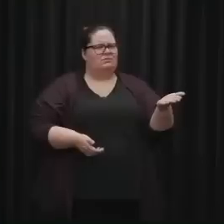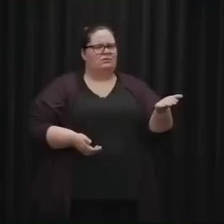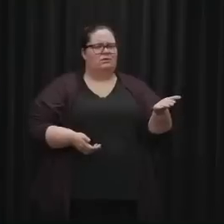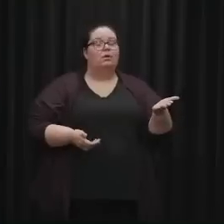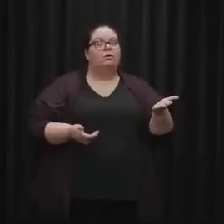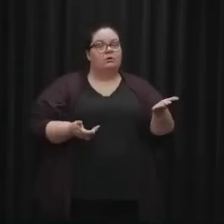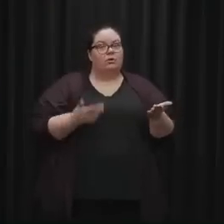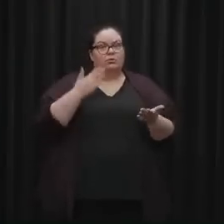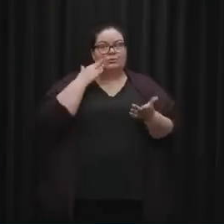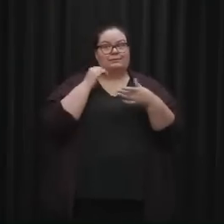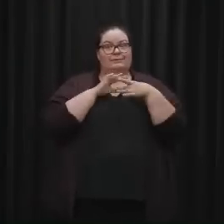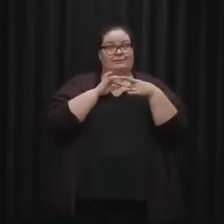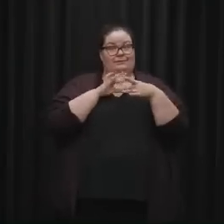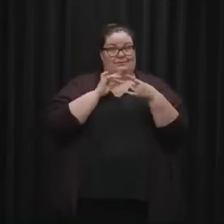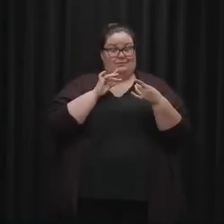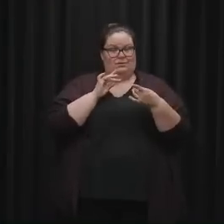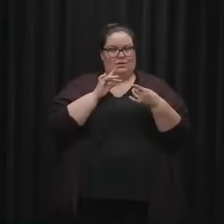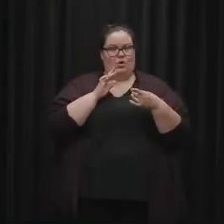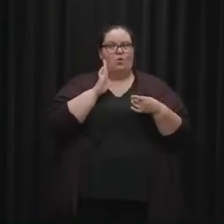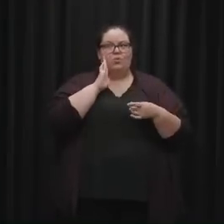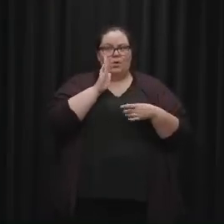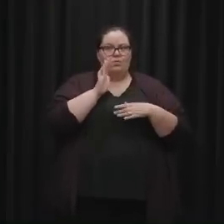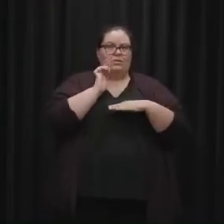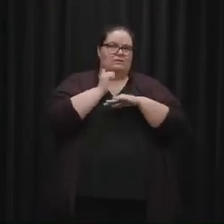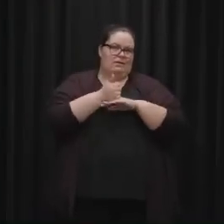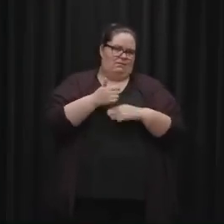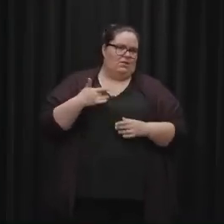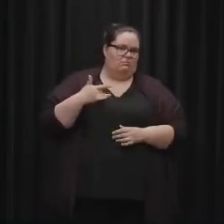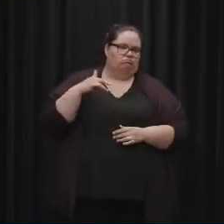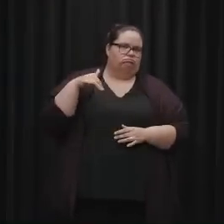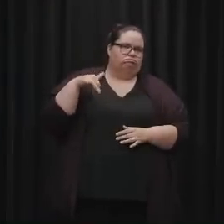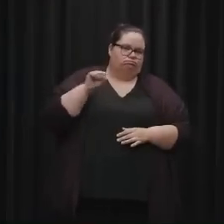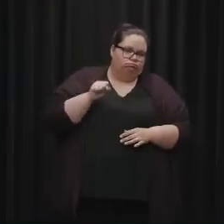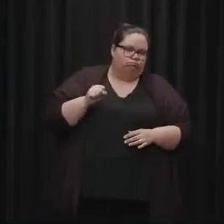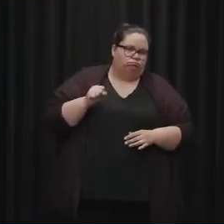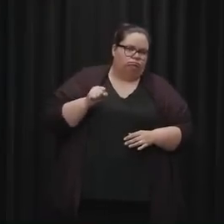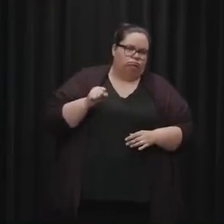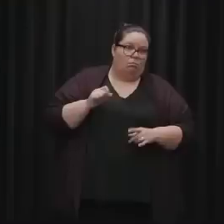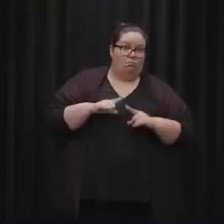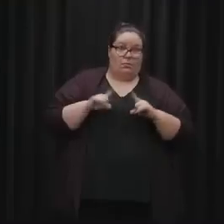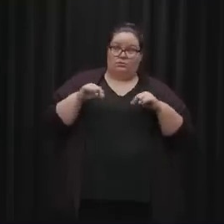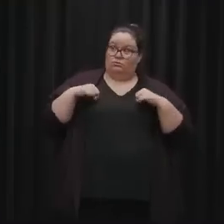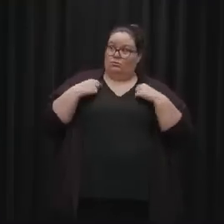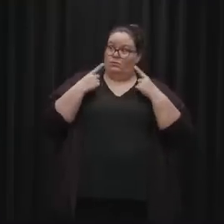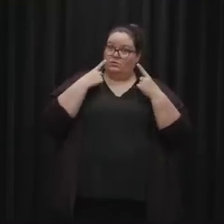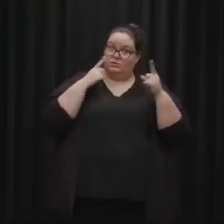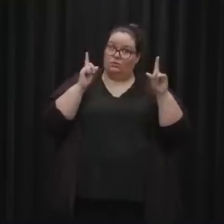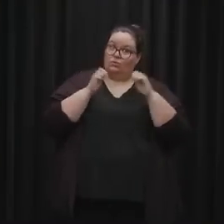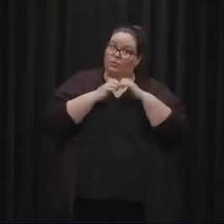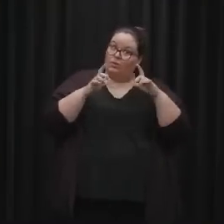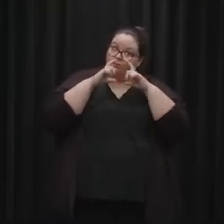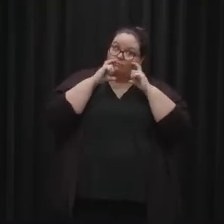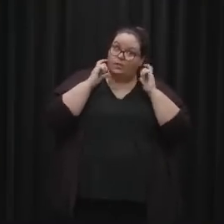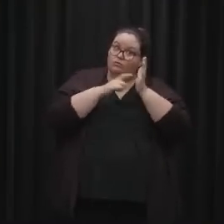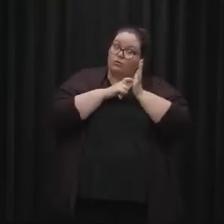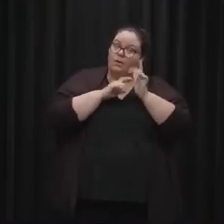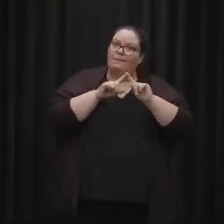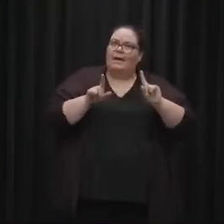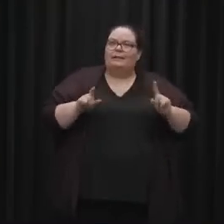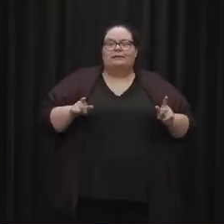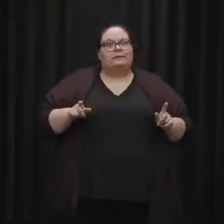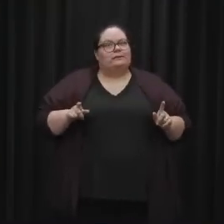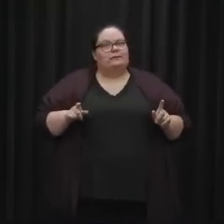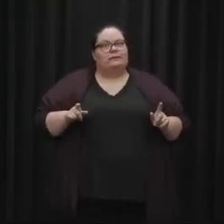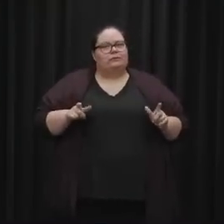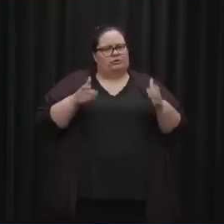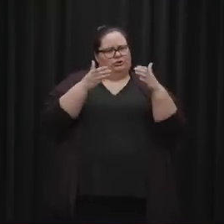as I just finished, that it's likely something that we will implement. To this point, we've been successful without that mandatory requirement, but